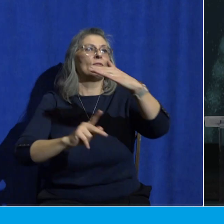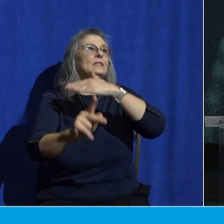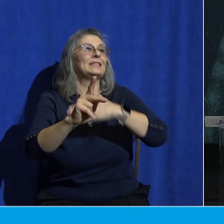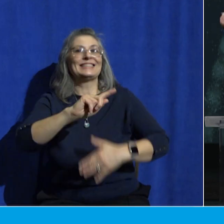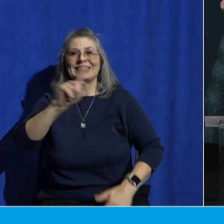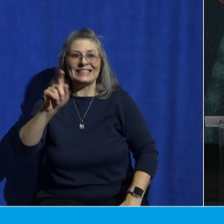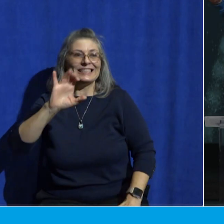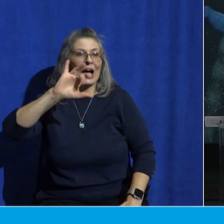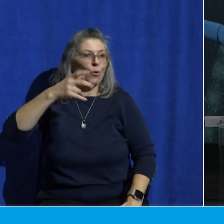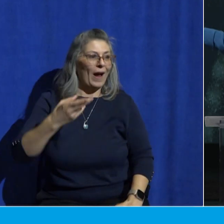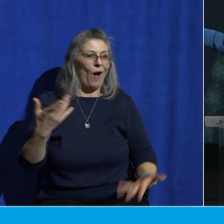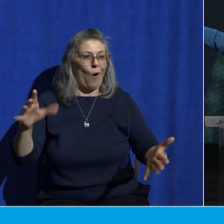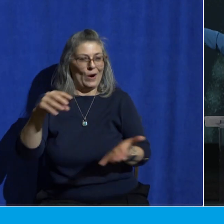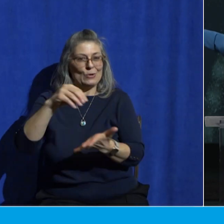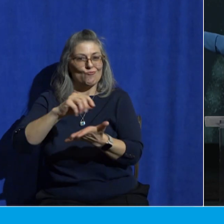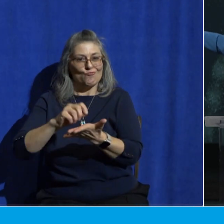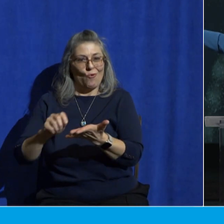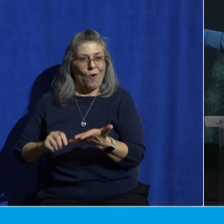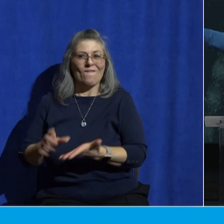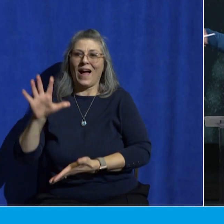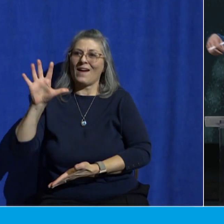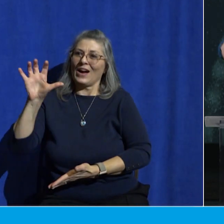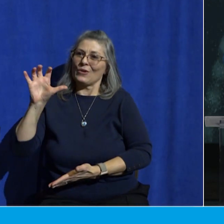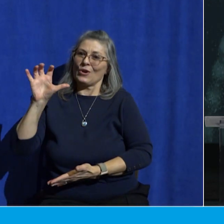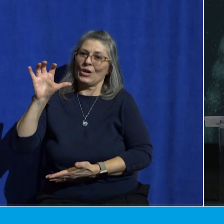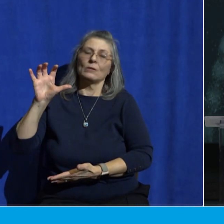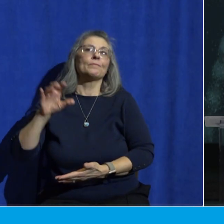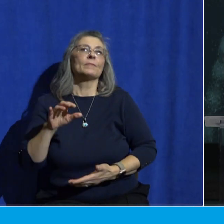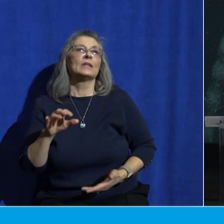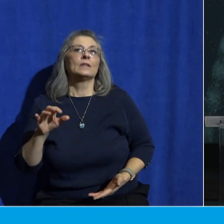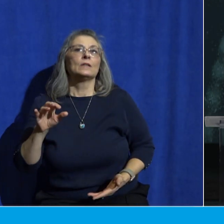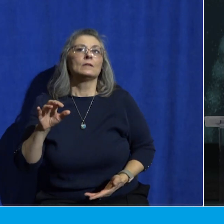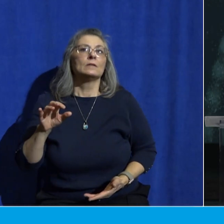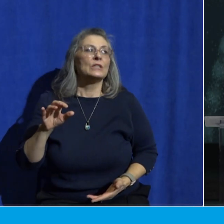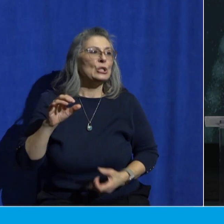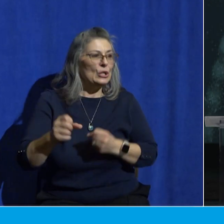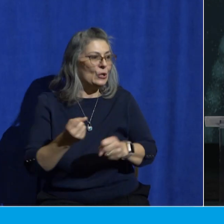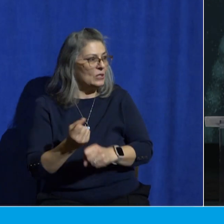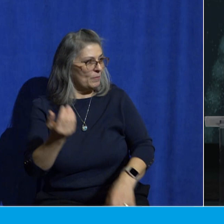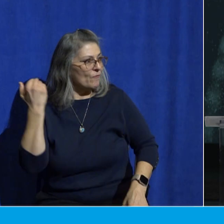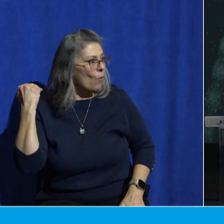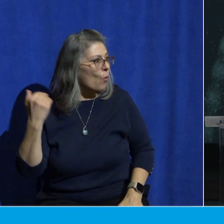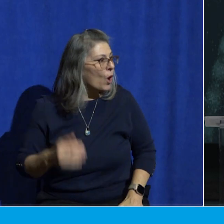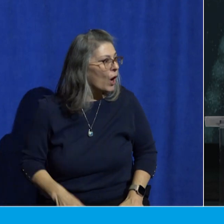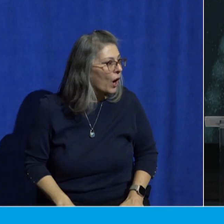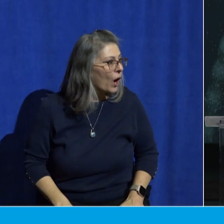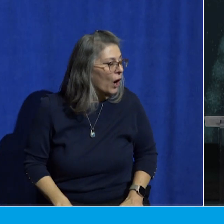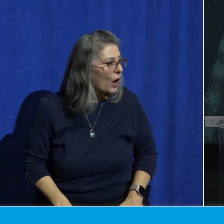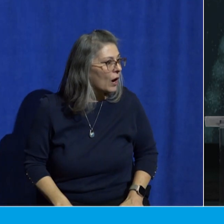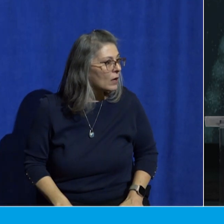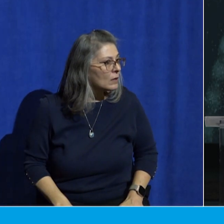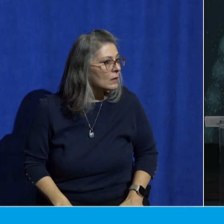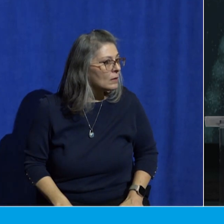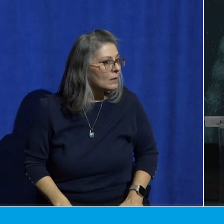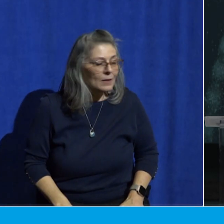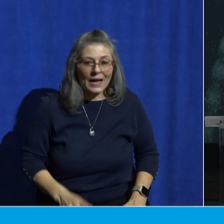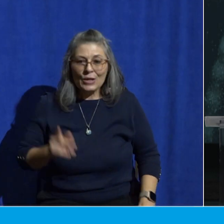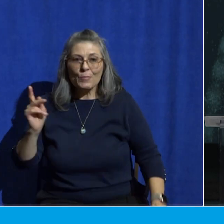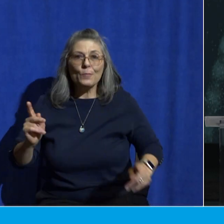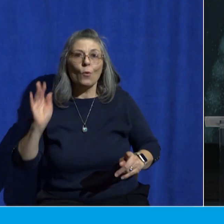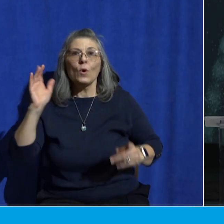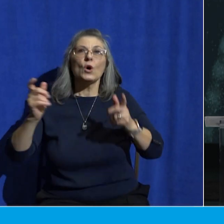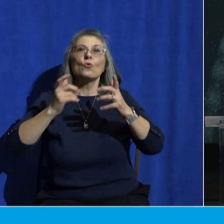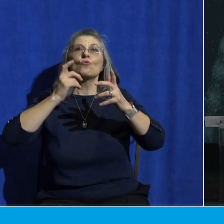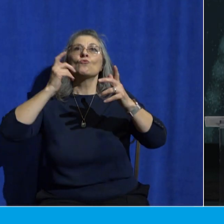written 5 centuries before. Inhabitants of Jerusalem, rejoice and shout, because